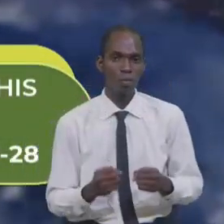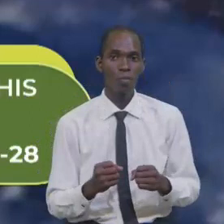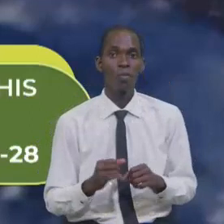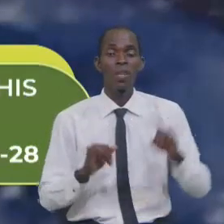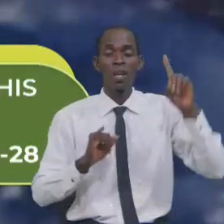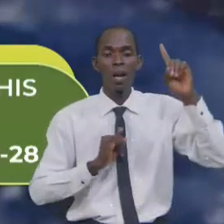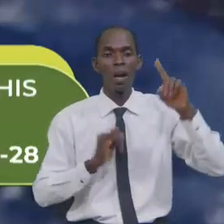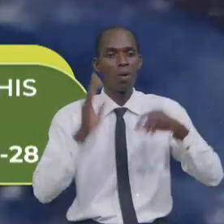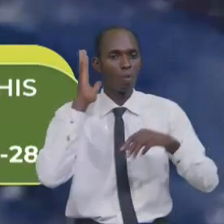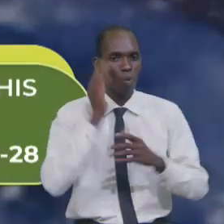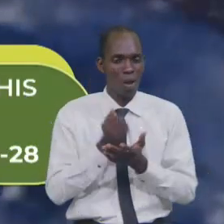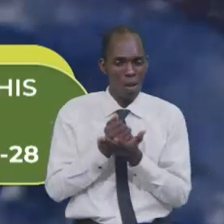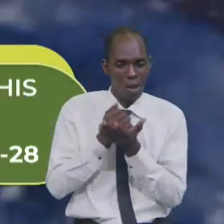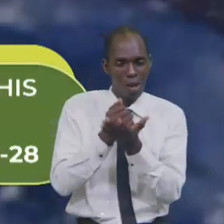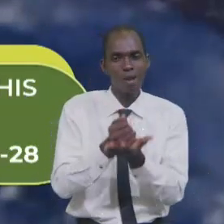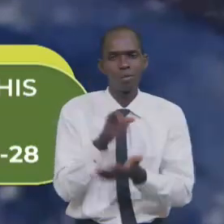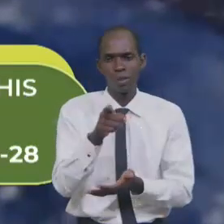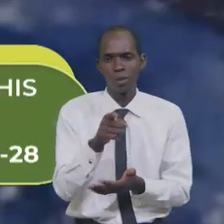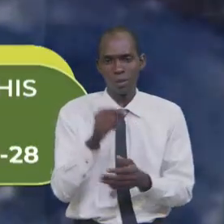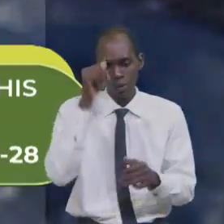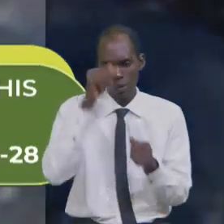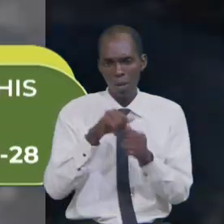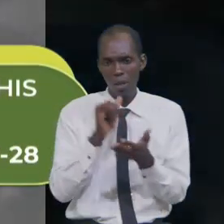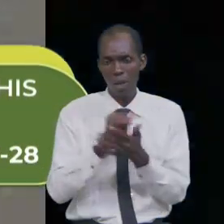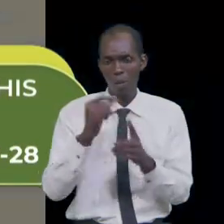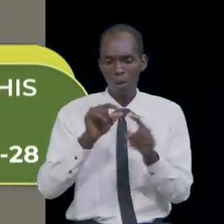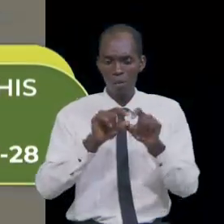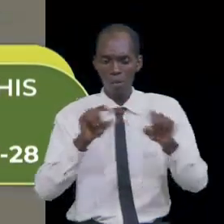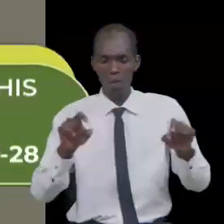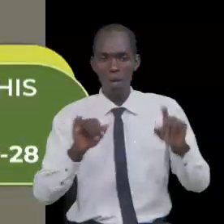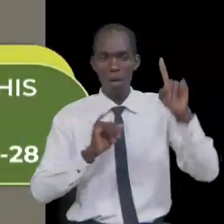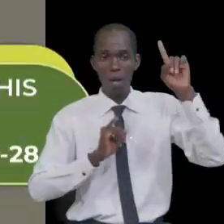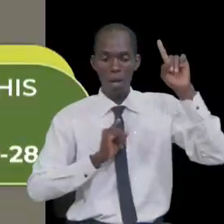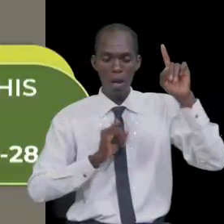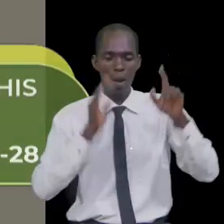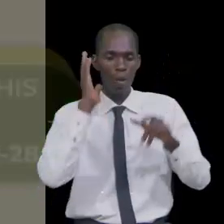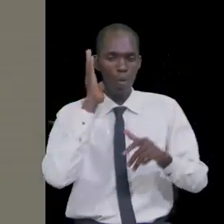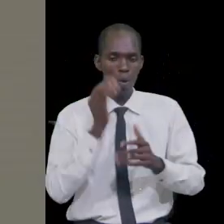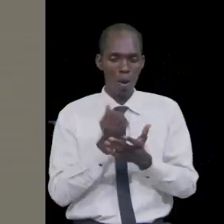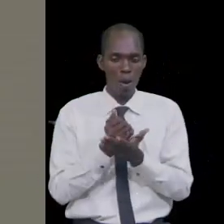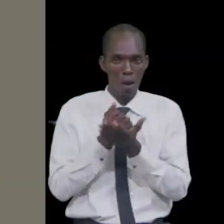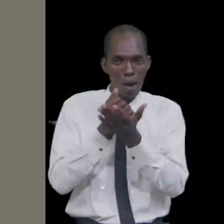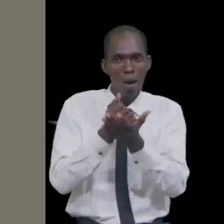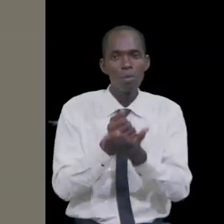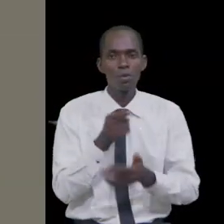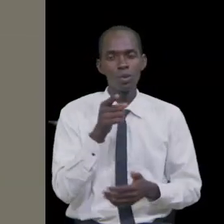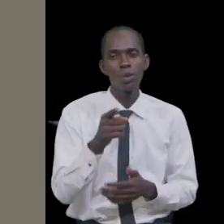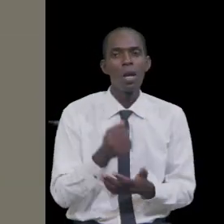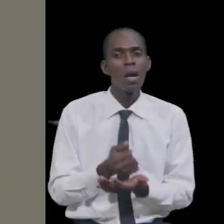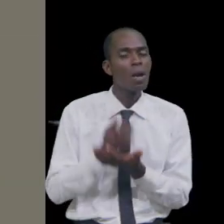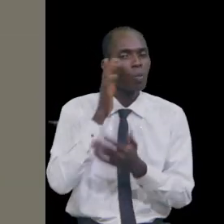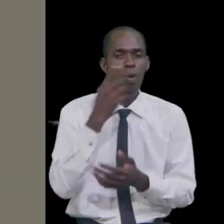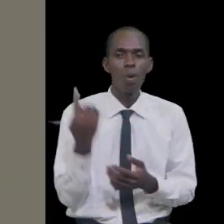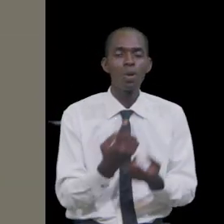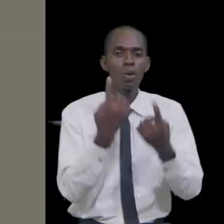help thee. Underline that. I will help thee. Help will always come from